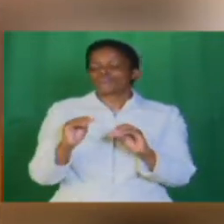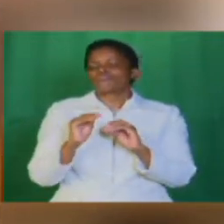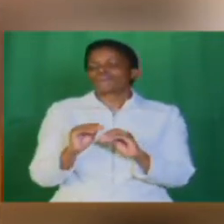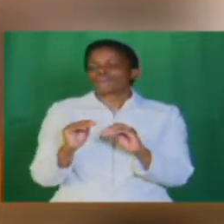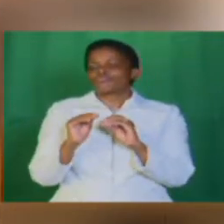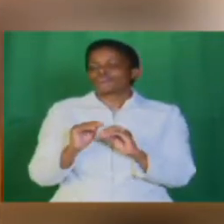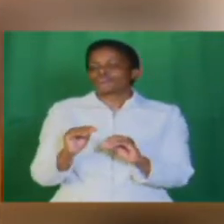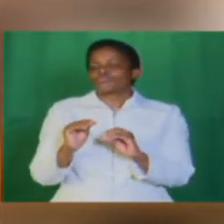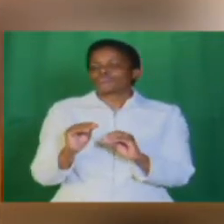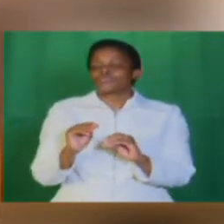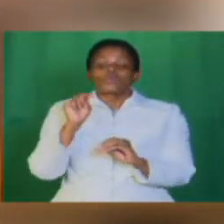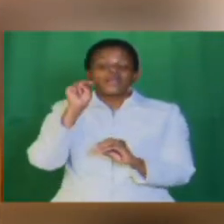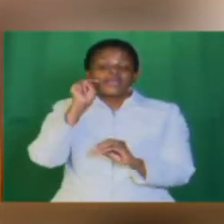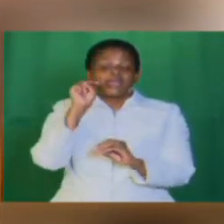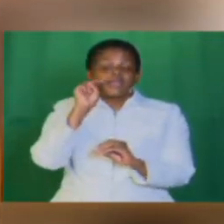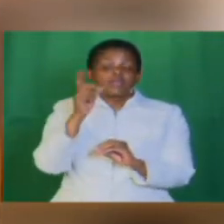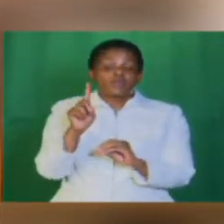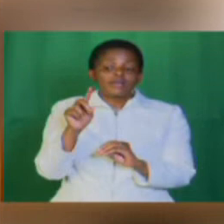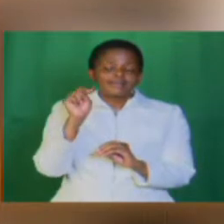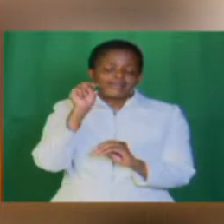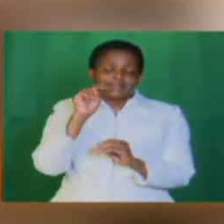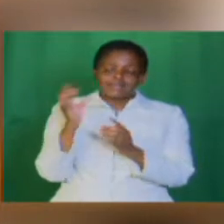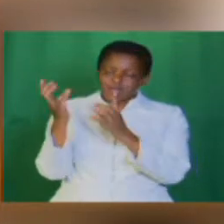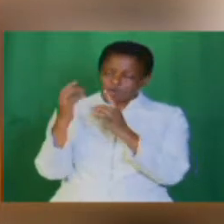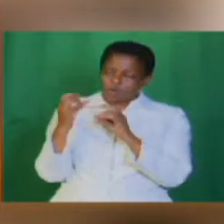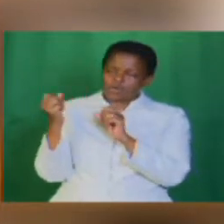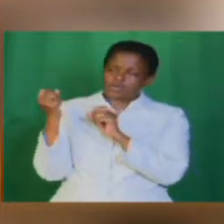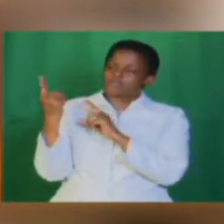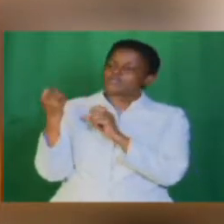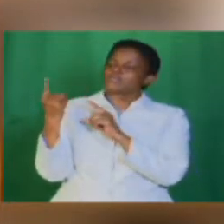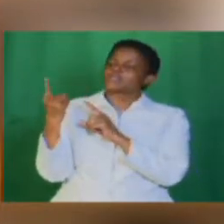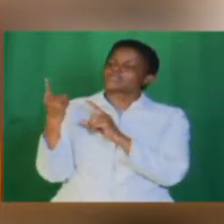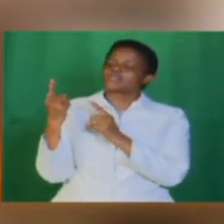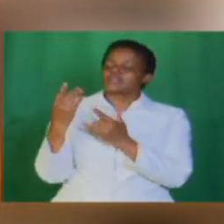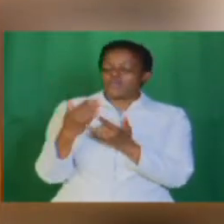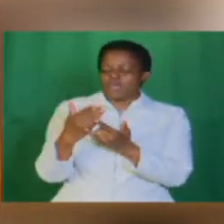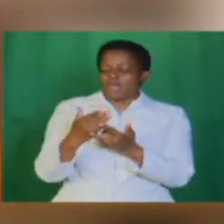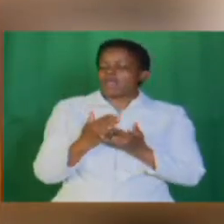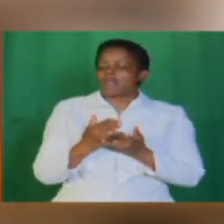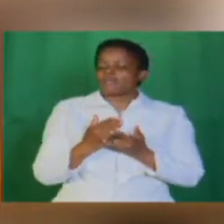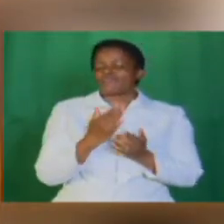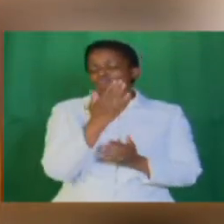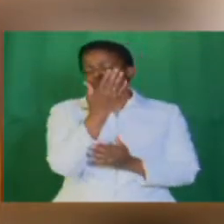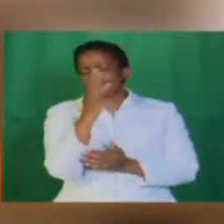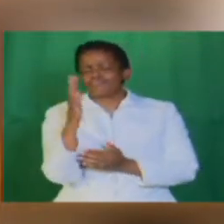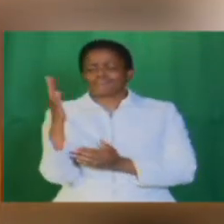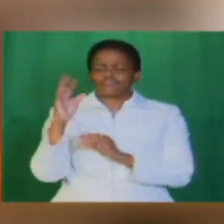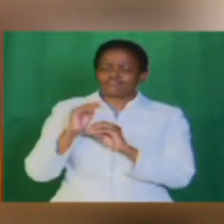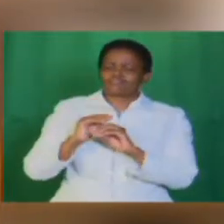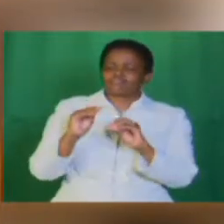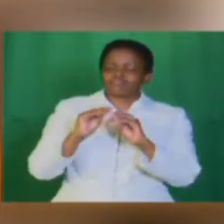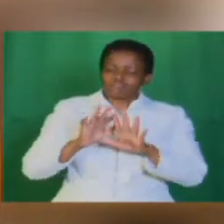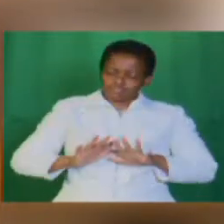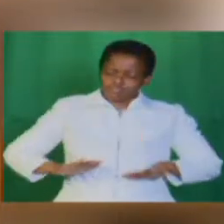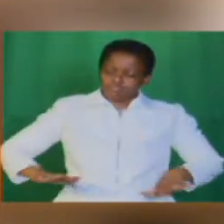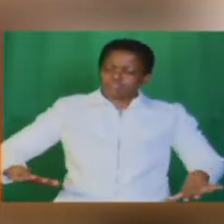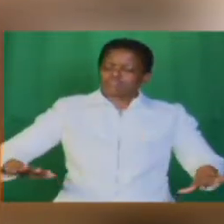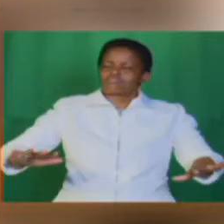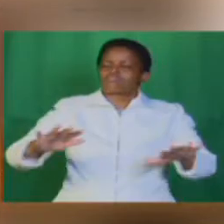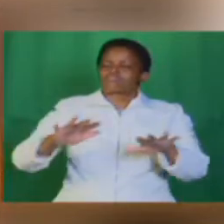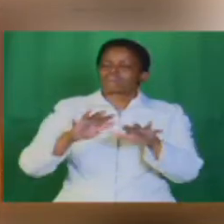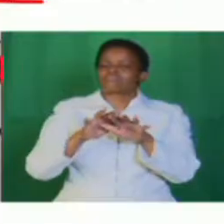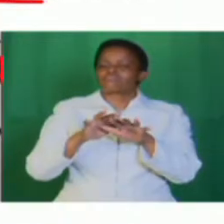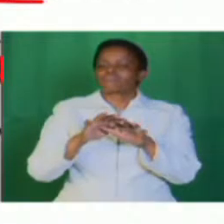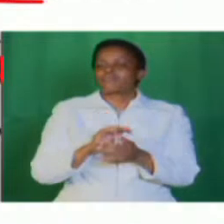Spirit so that they would be able to carry out this particular instruction. Okay? And then Jesus